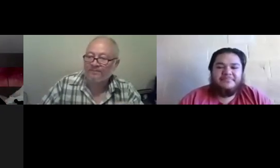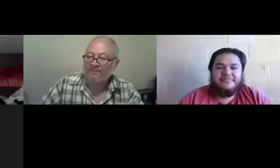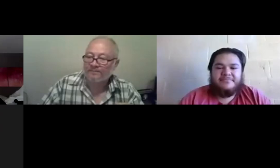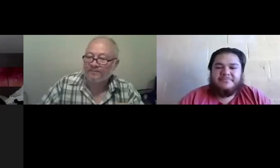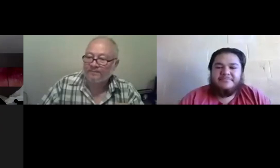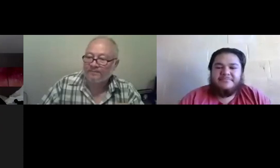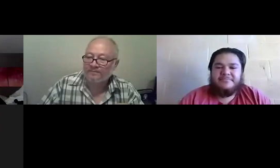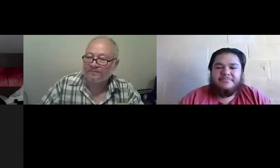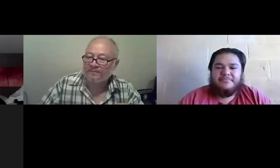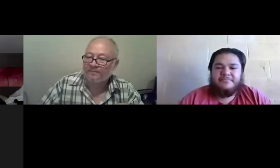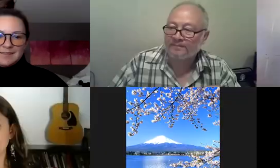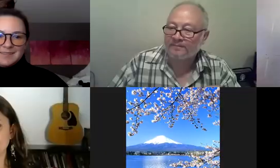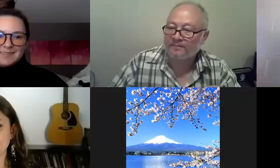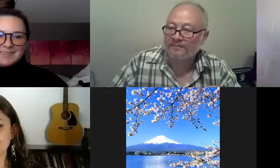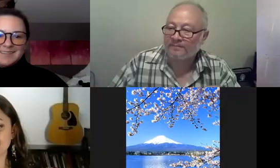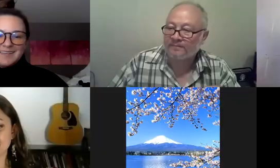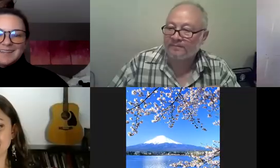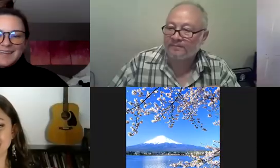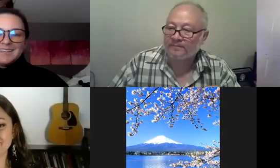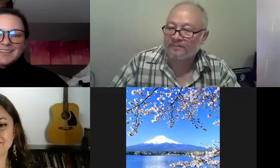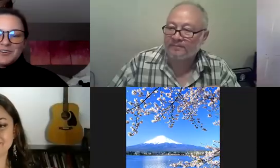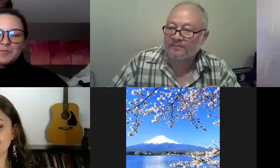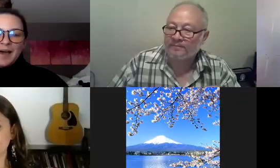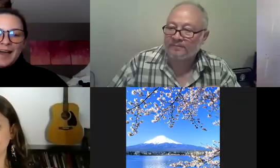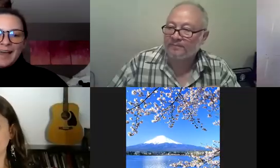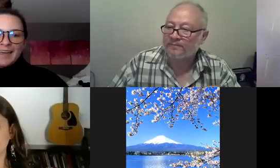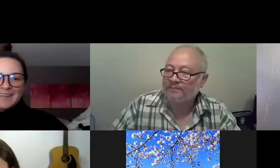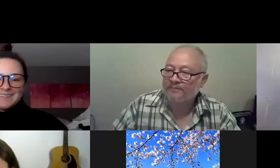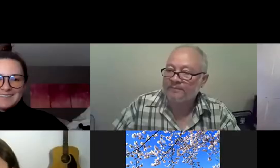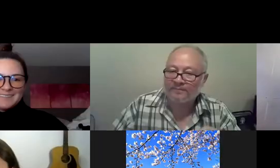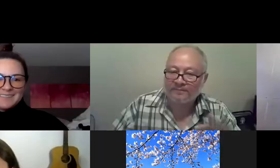Wonderful information. Thank you. Thank you. Bye. Thank you. Thank you.